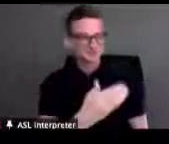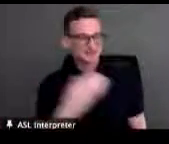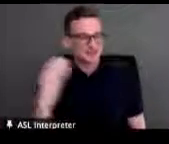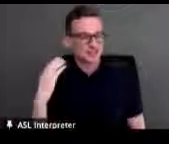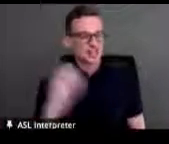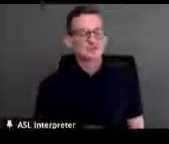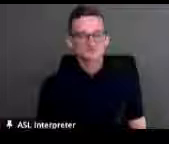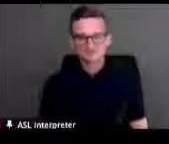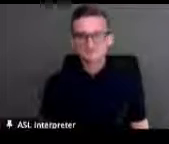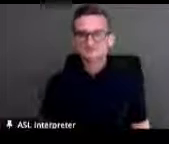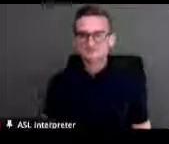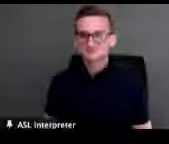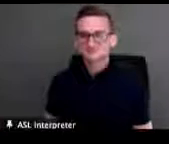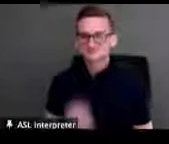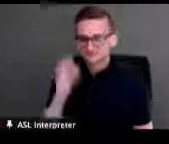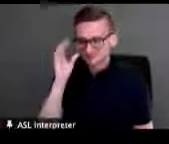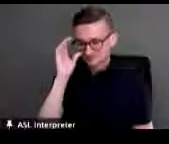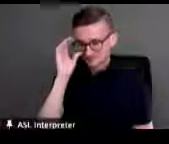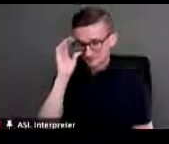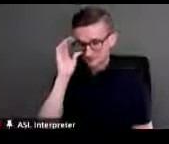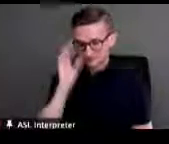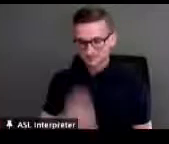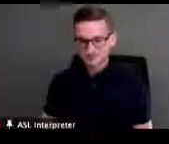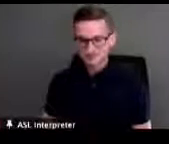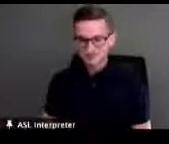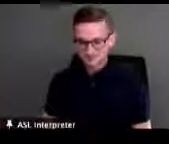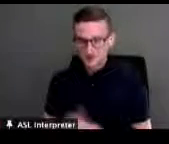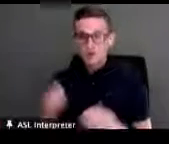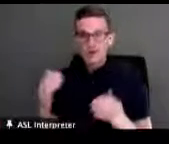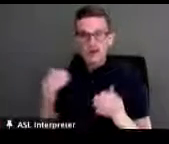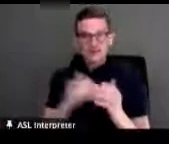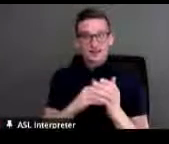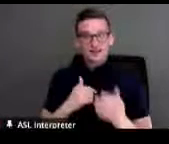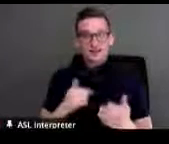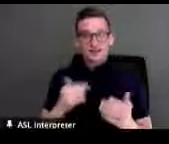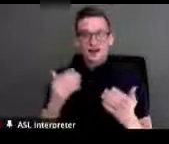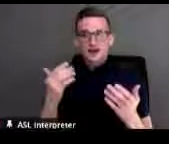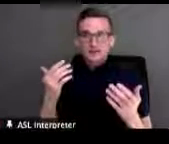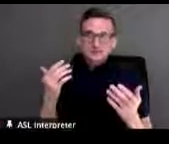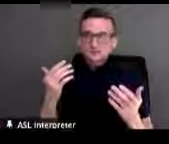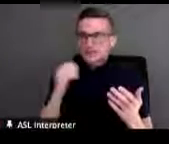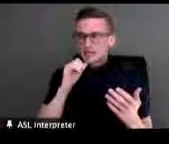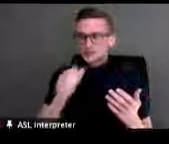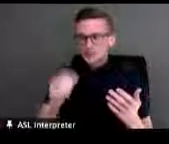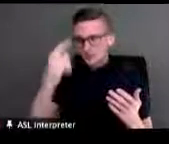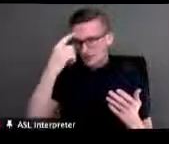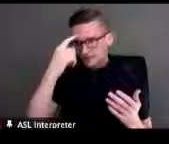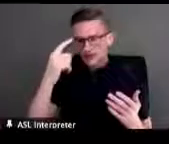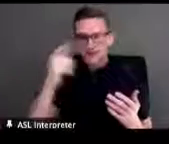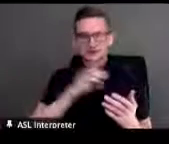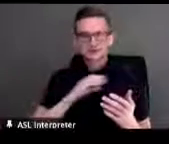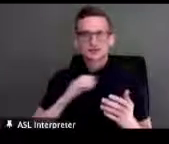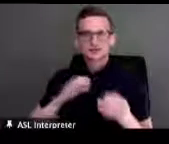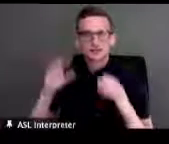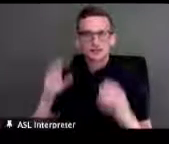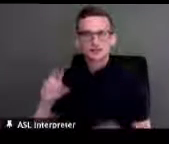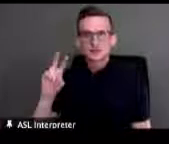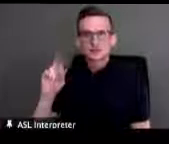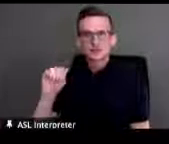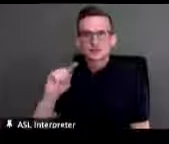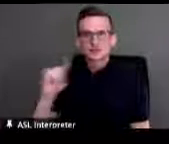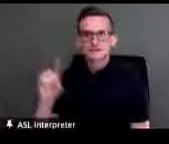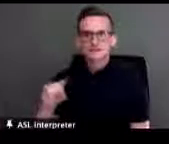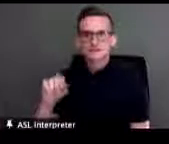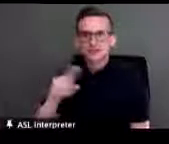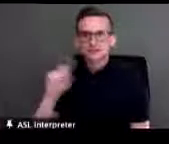thank you very much. I also again want to, I don't believe Commissioner Angela Vasquez is